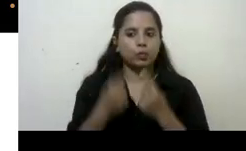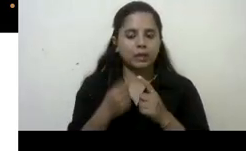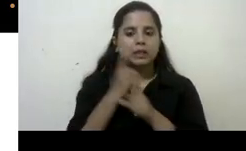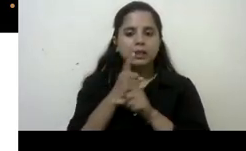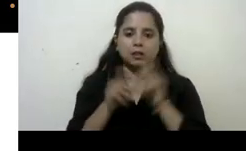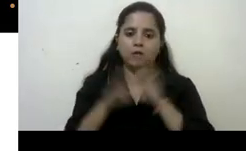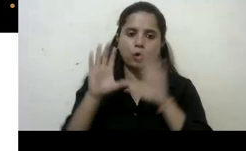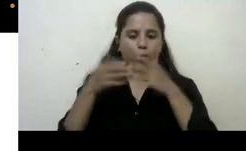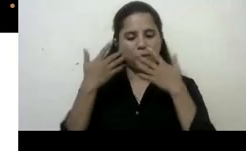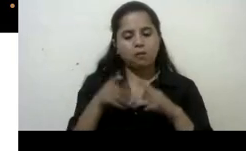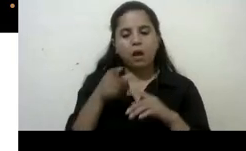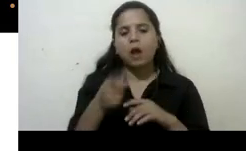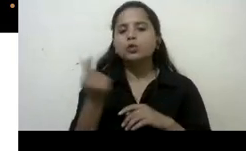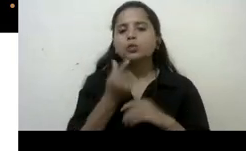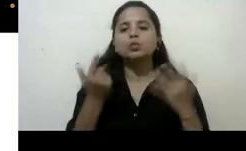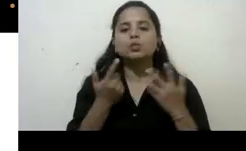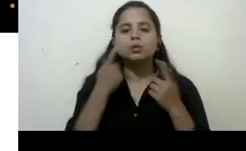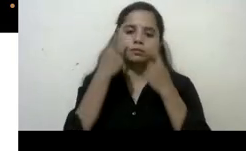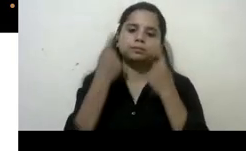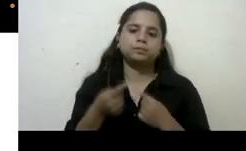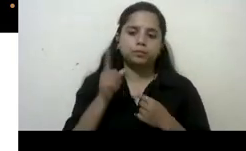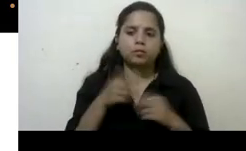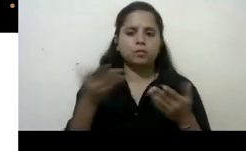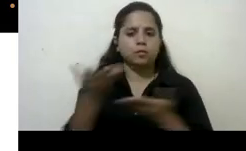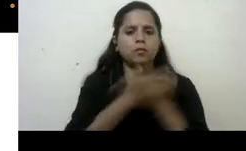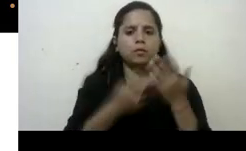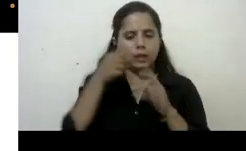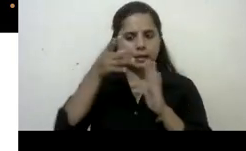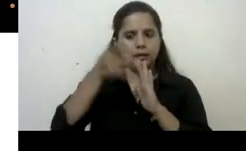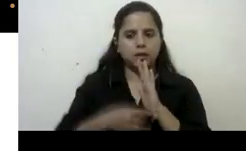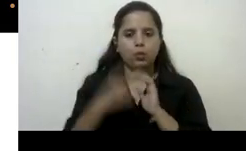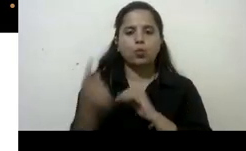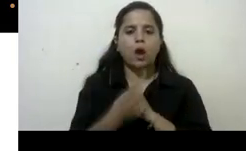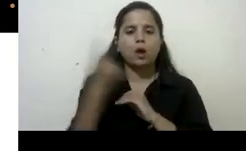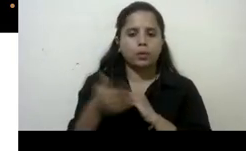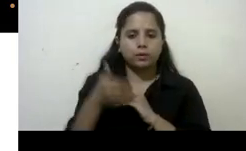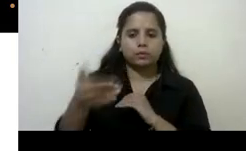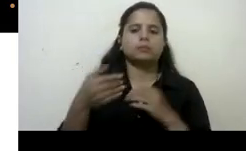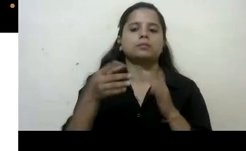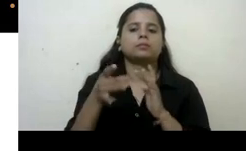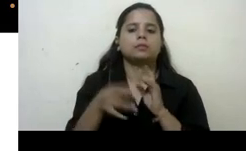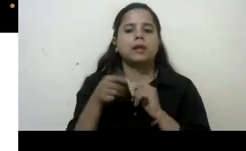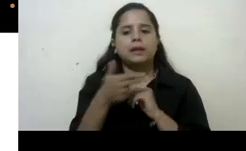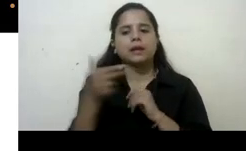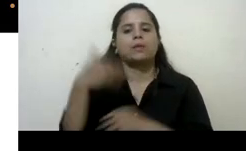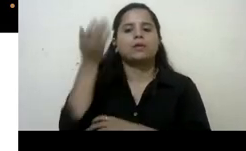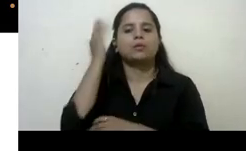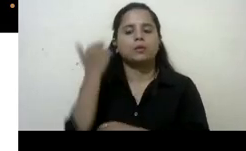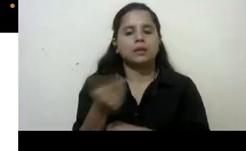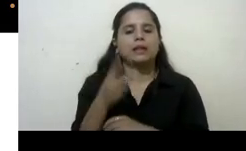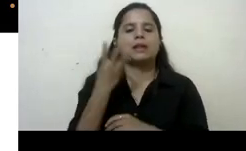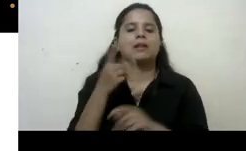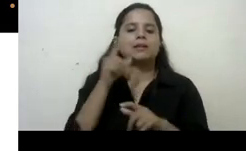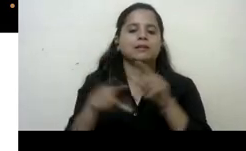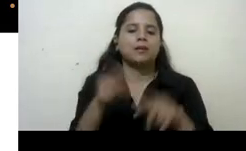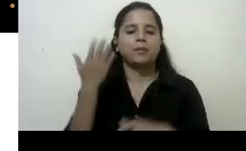group. We will discuss all these steps in detail one by one. And that's the name of our session, that is 3 steps.